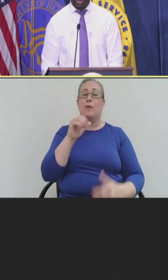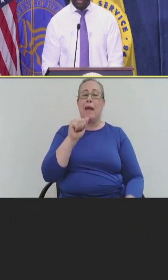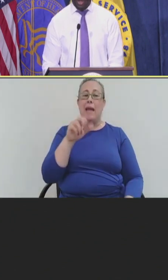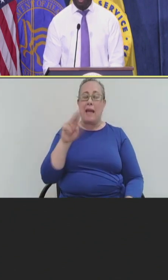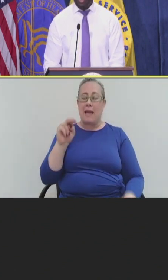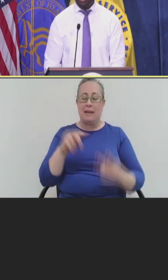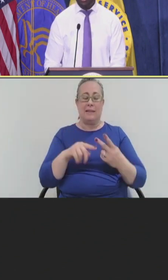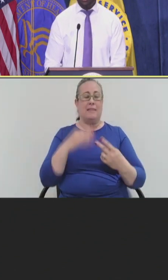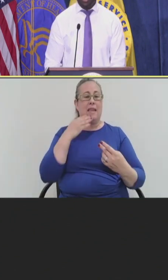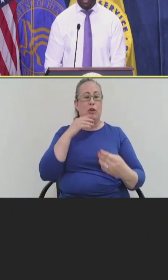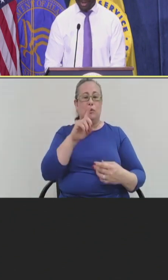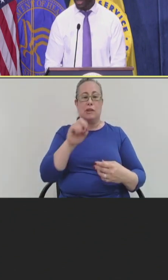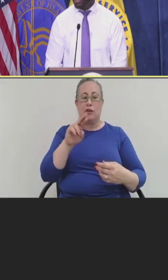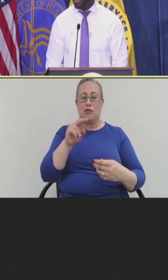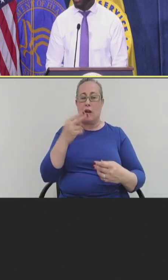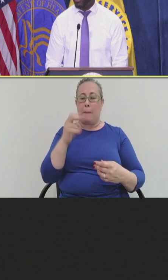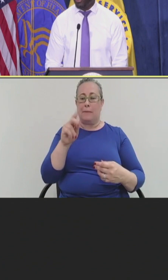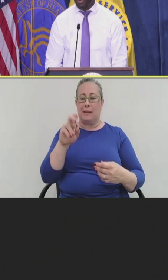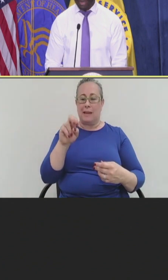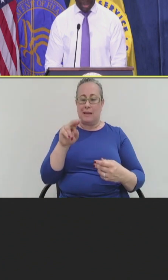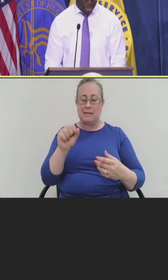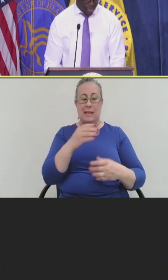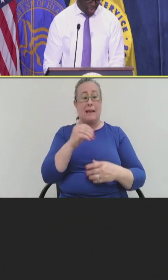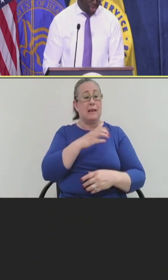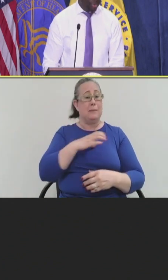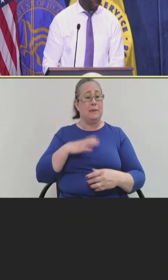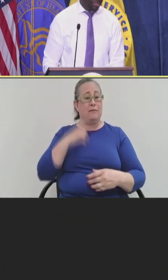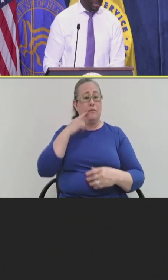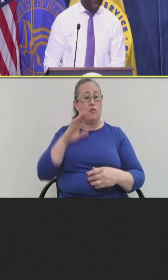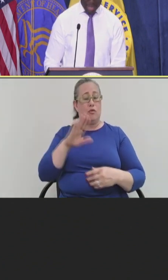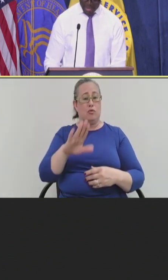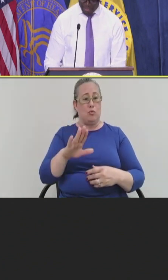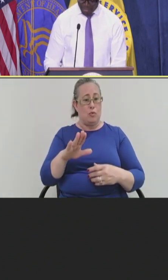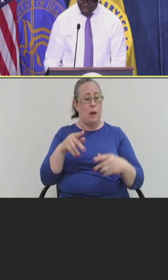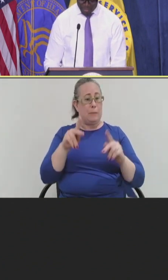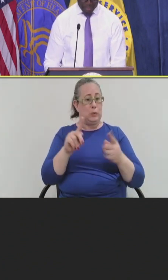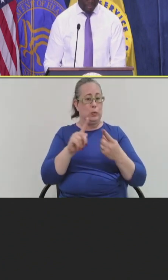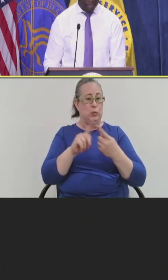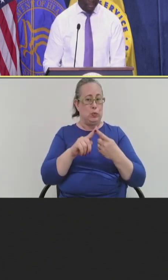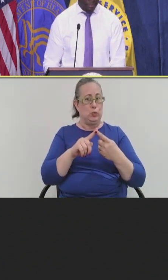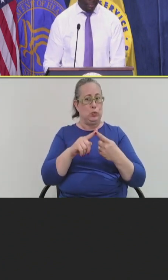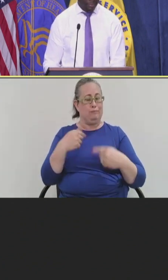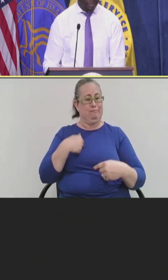you, Dr. Hopkins and the committee for the opportunity to present today.